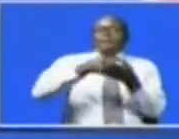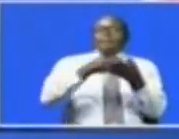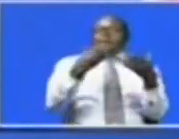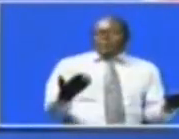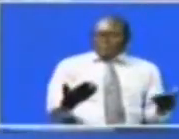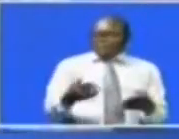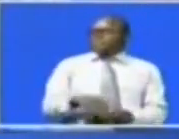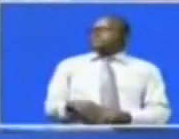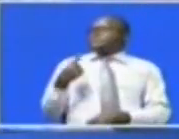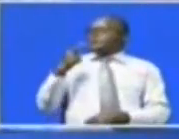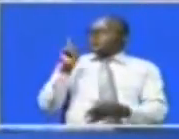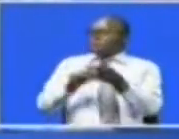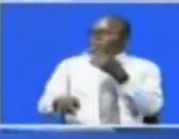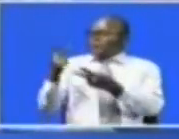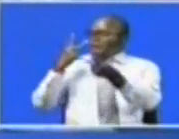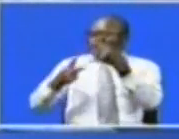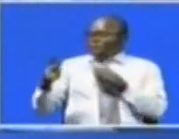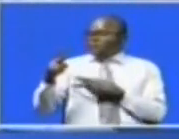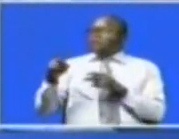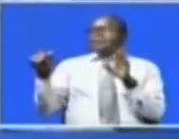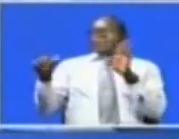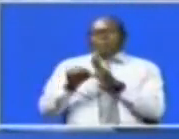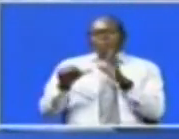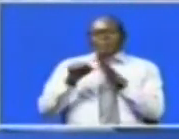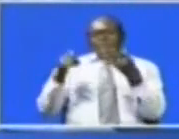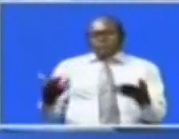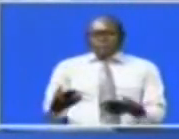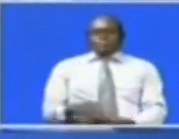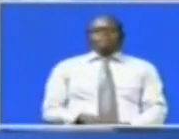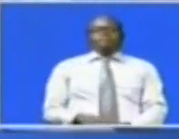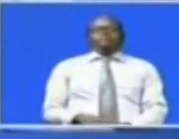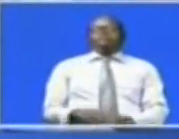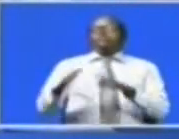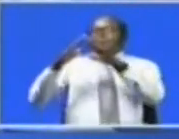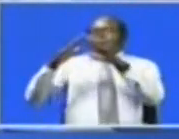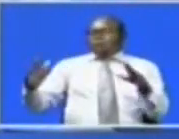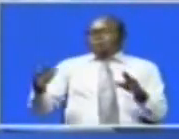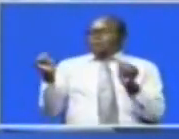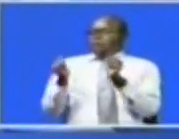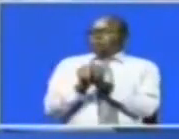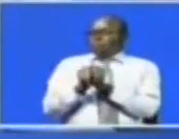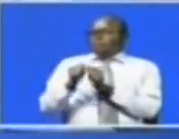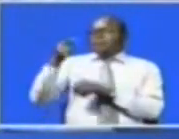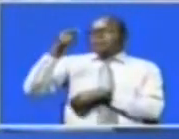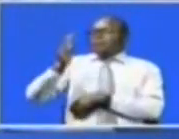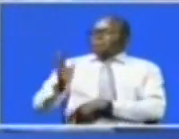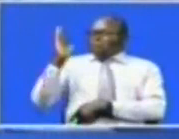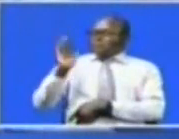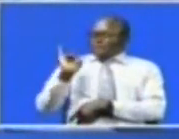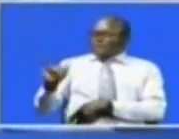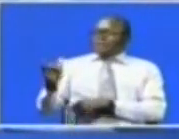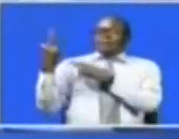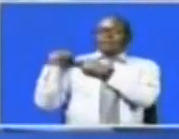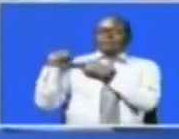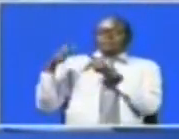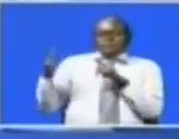what you're saying, in your view, that the yes biggest problem we have is that Nyumba Kumi policing, that responsibility